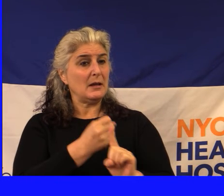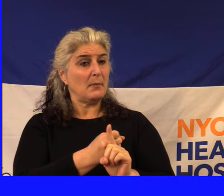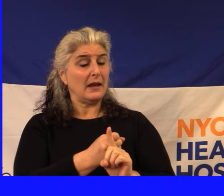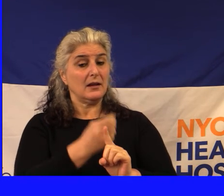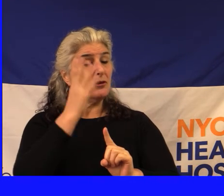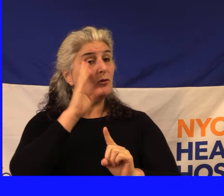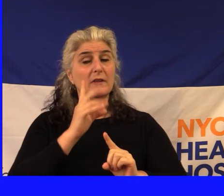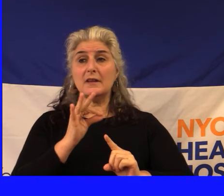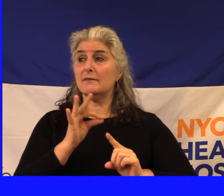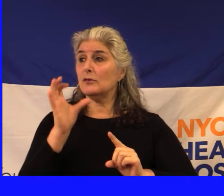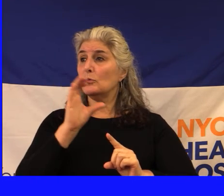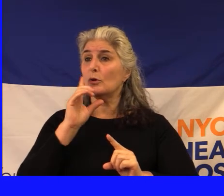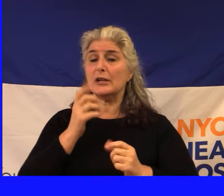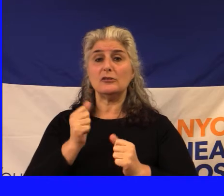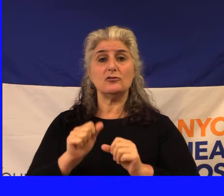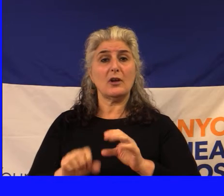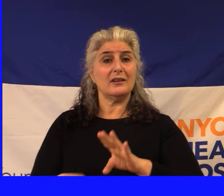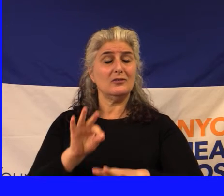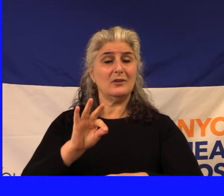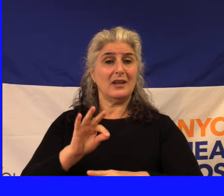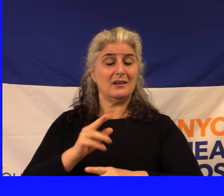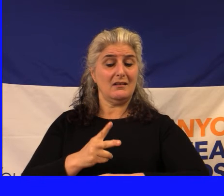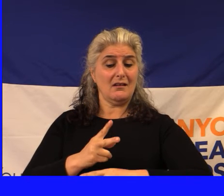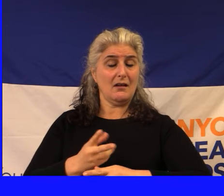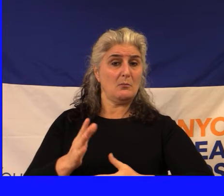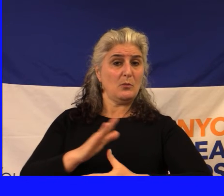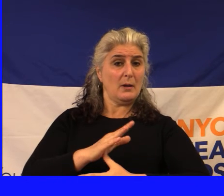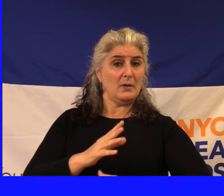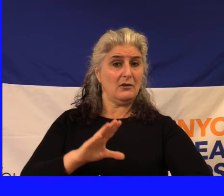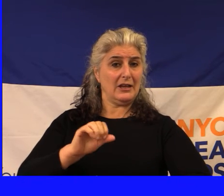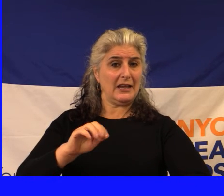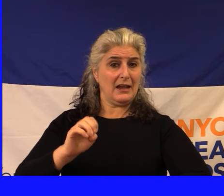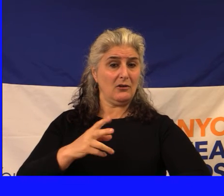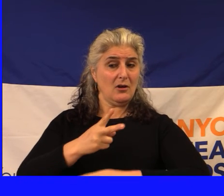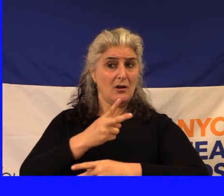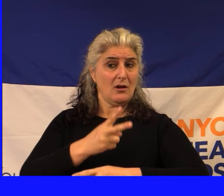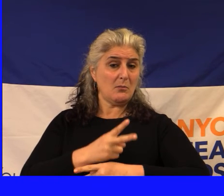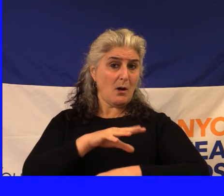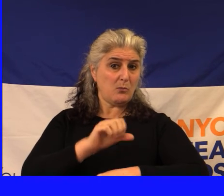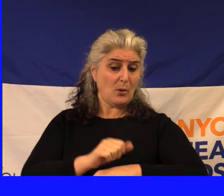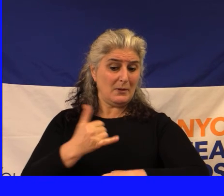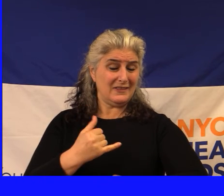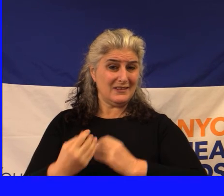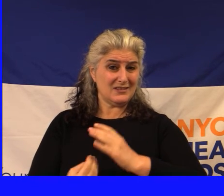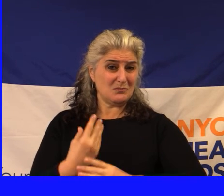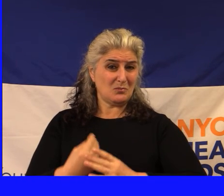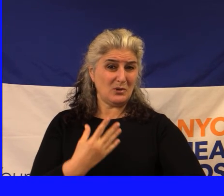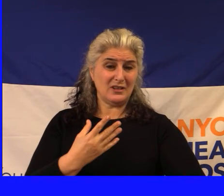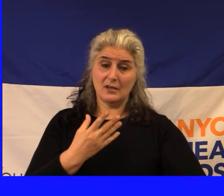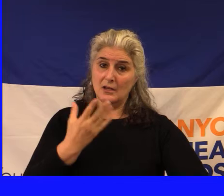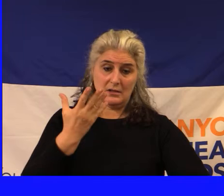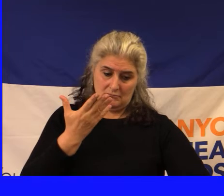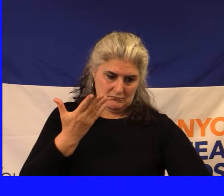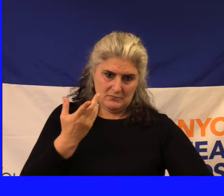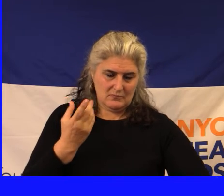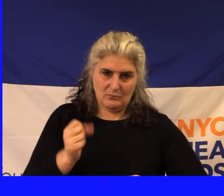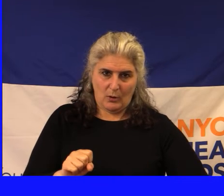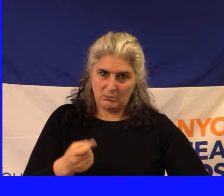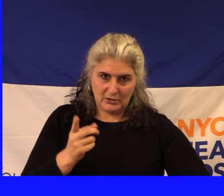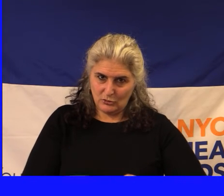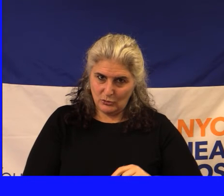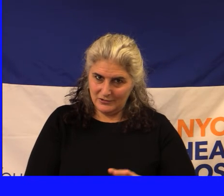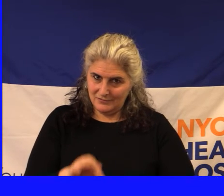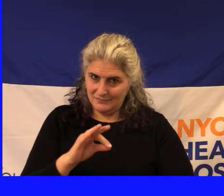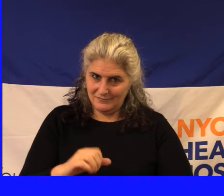primary care appointment this spring, you probably weren't able to get one. And so, if